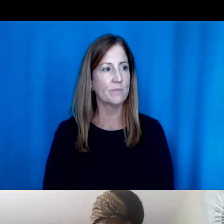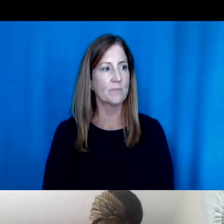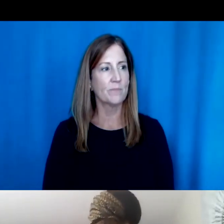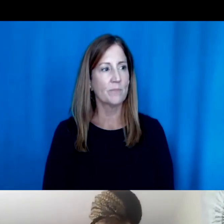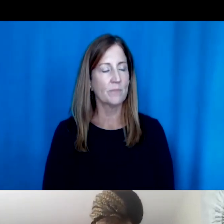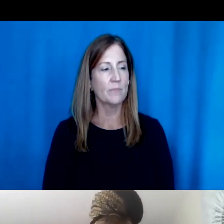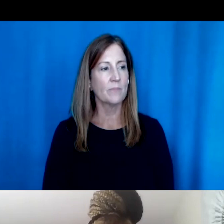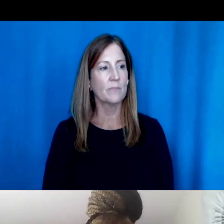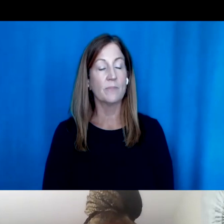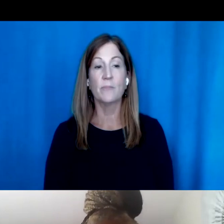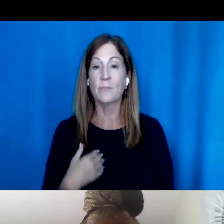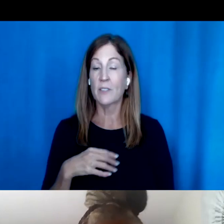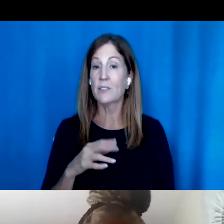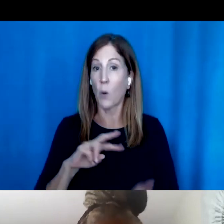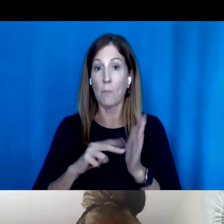So we have